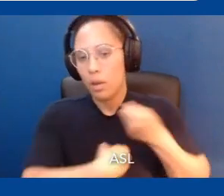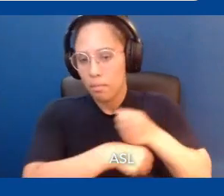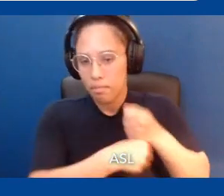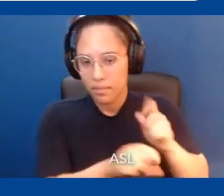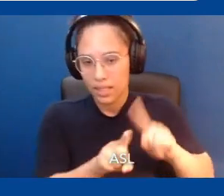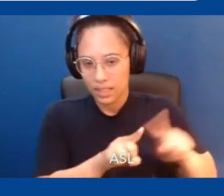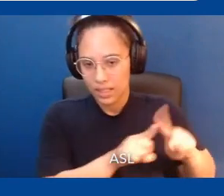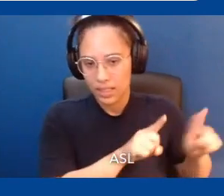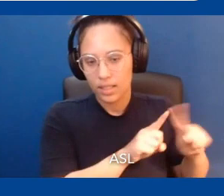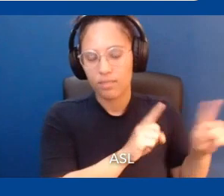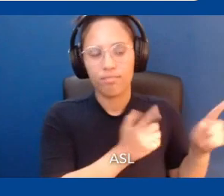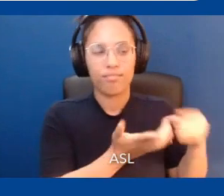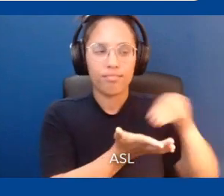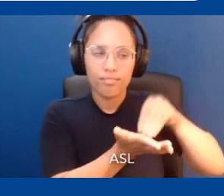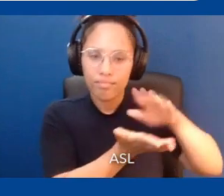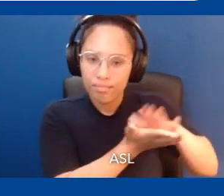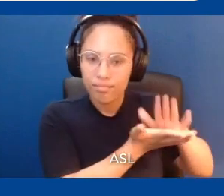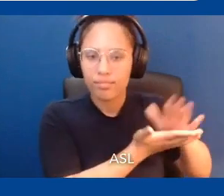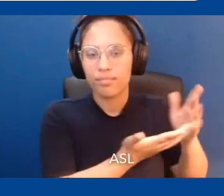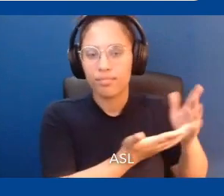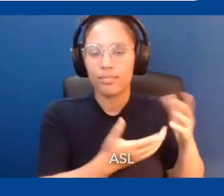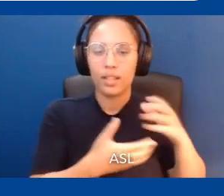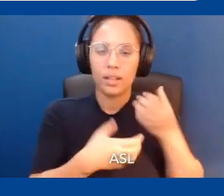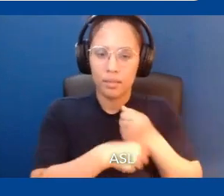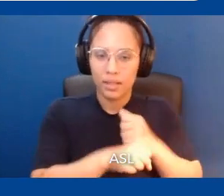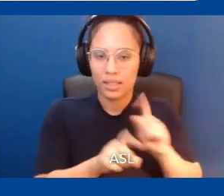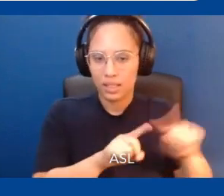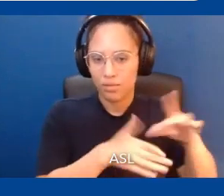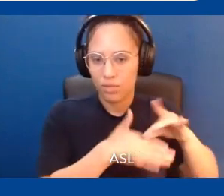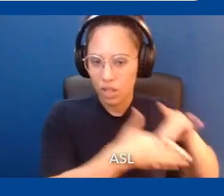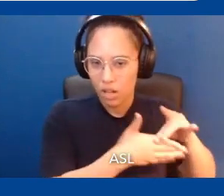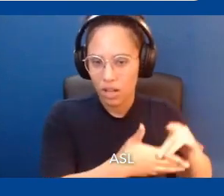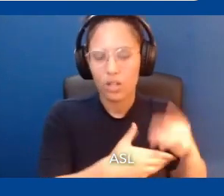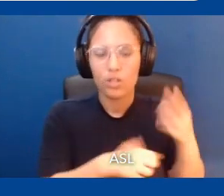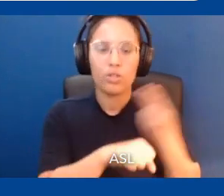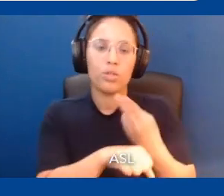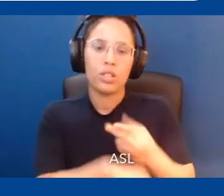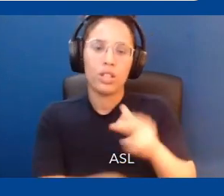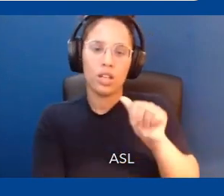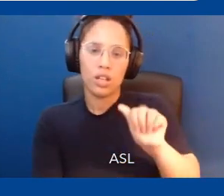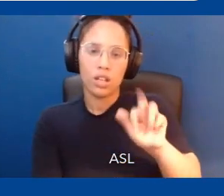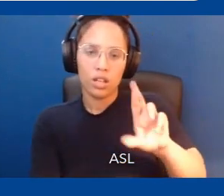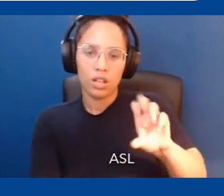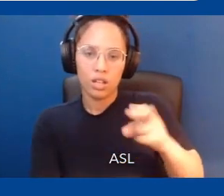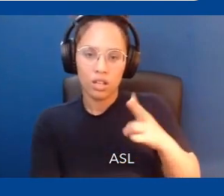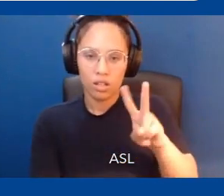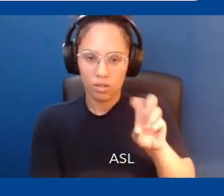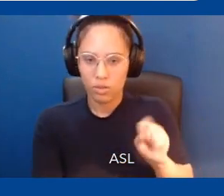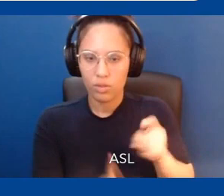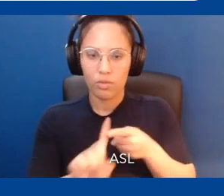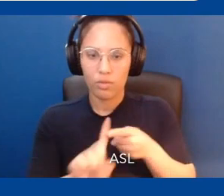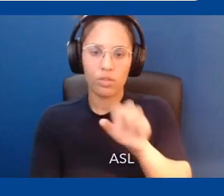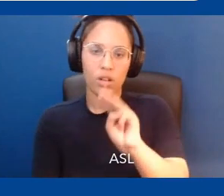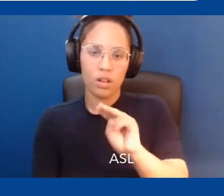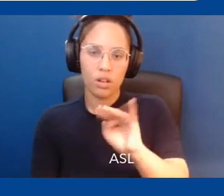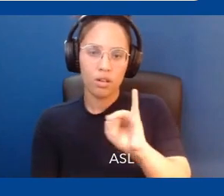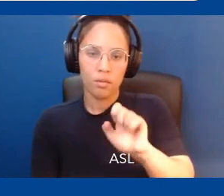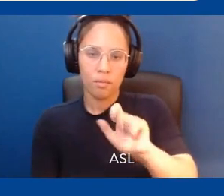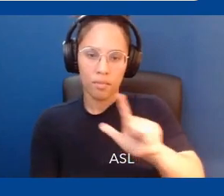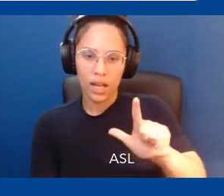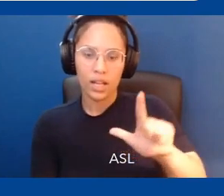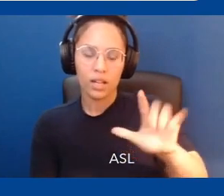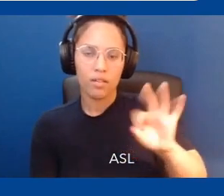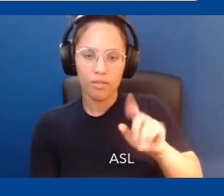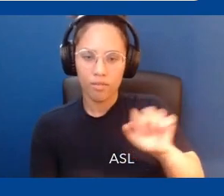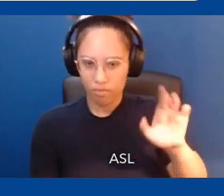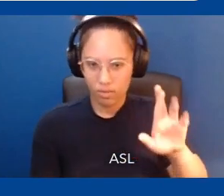feature-length documentary using the archive of Michael Rockefeller, the fourth generation